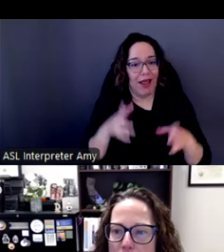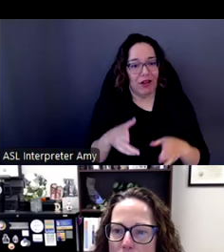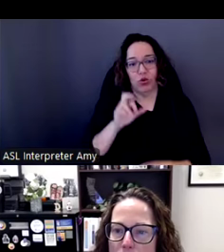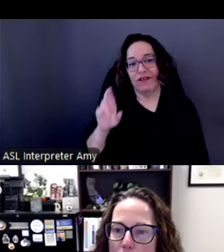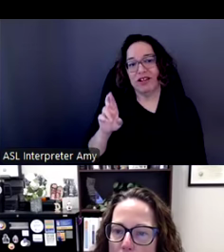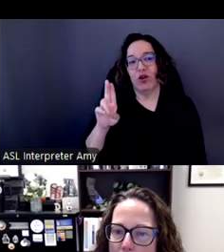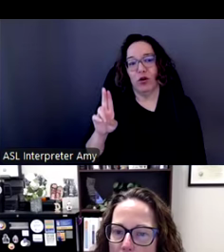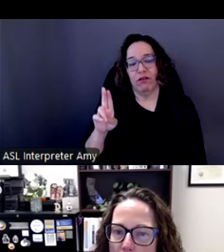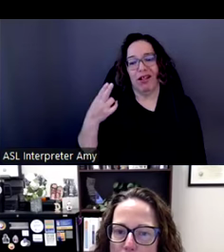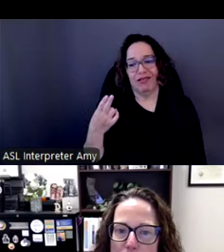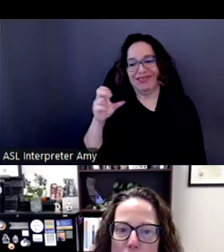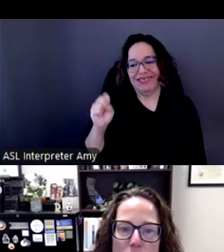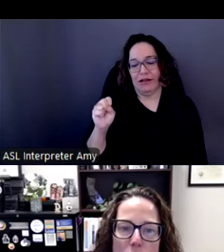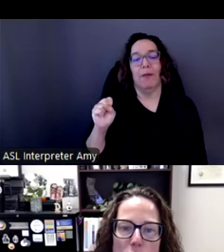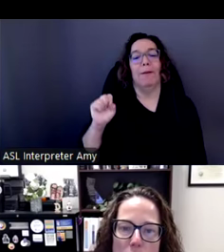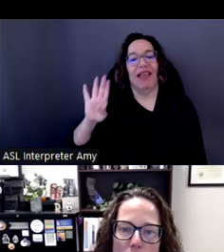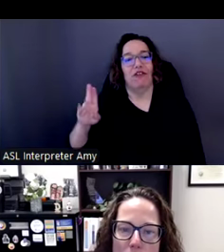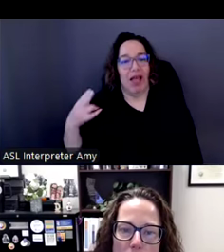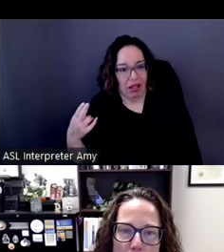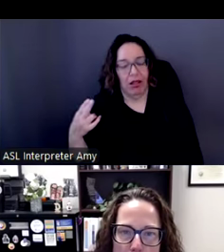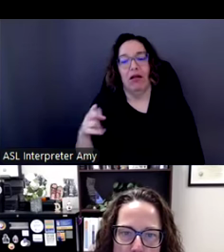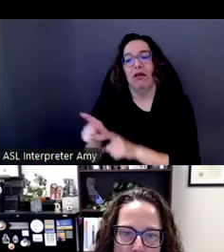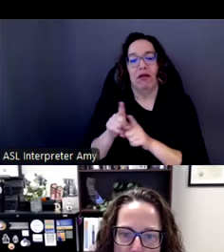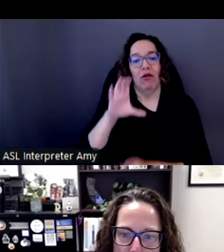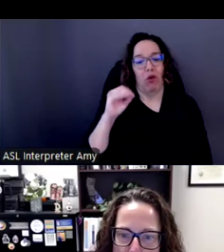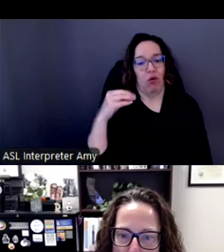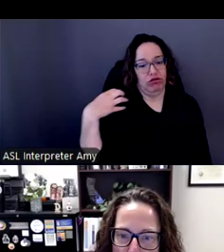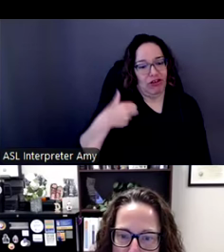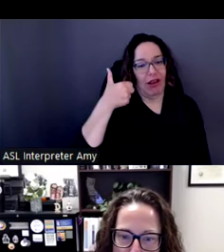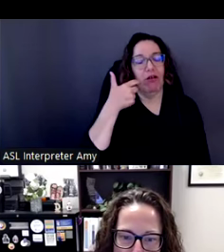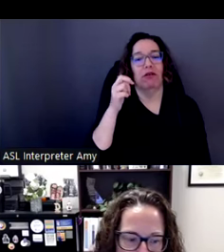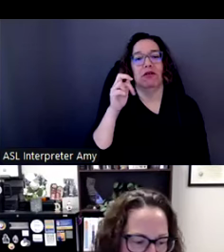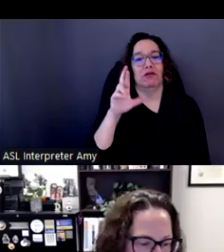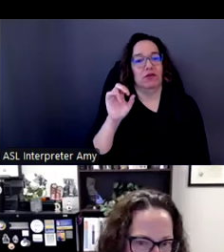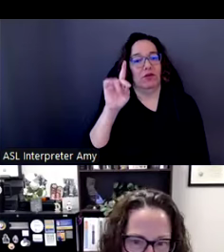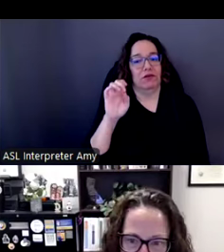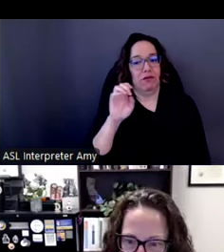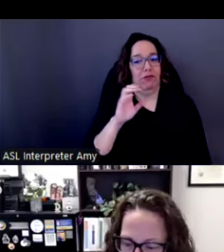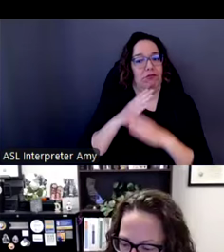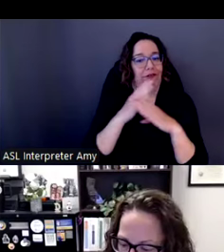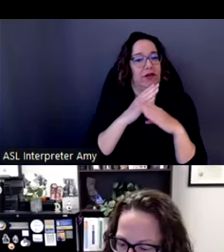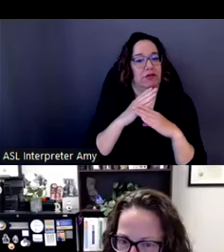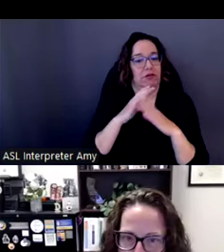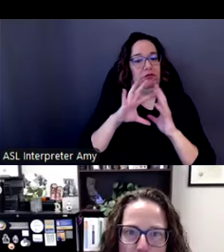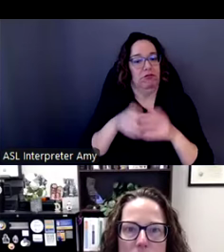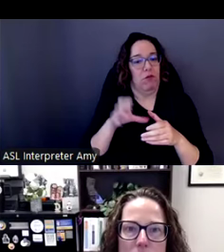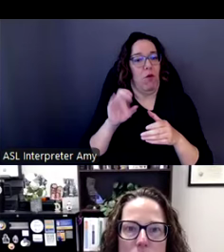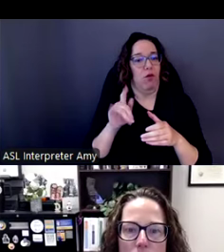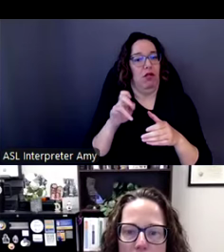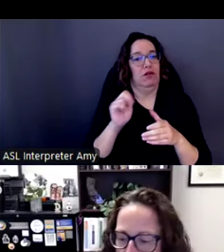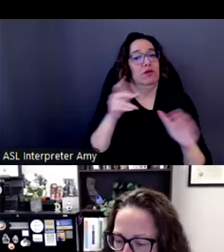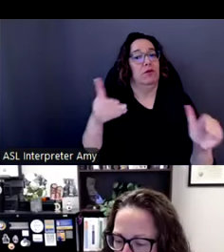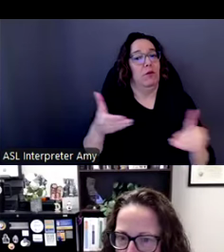Systems Behavioral Health Department. I also serve as a co-chair for your Suicide Prevention Coalition, and I welcome you to